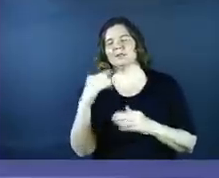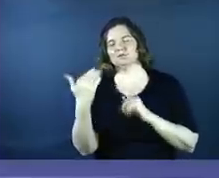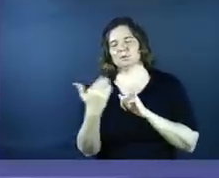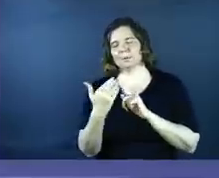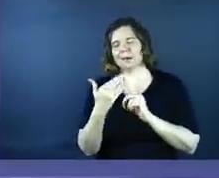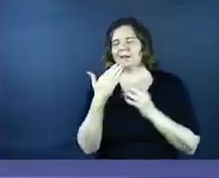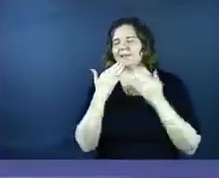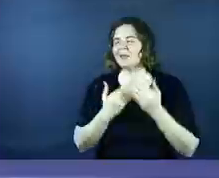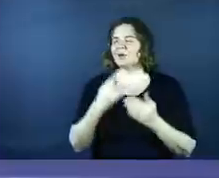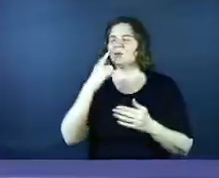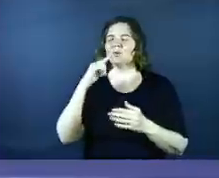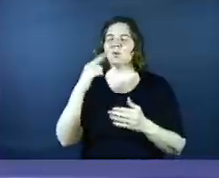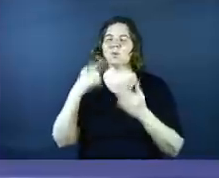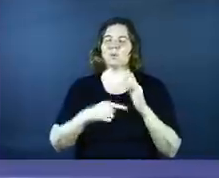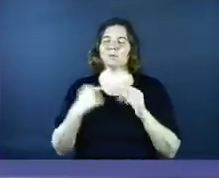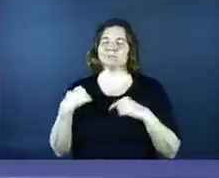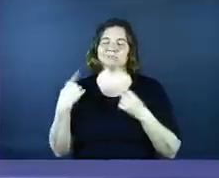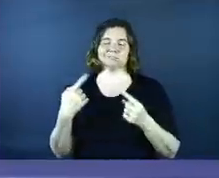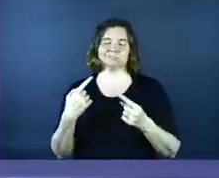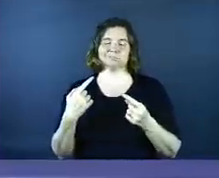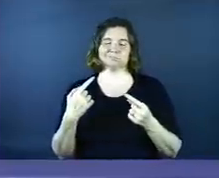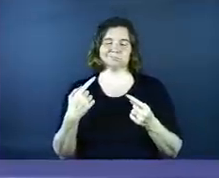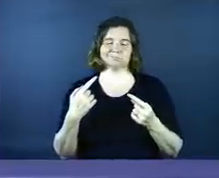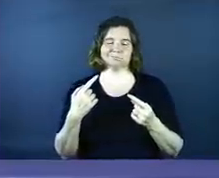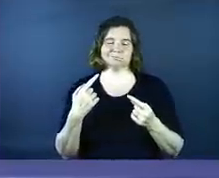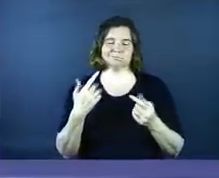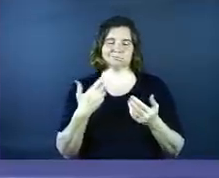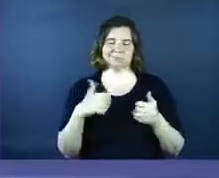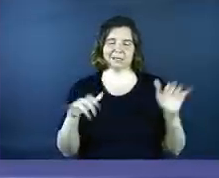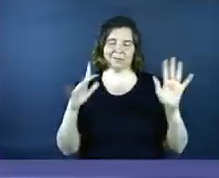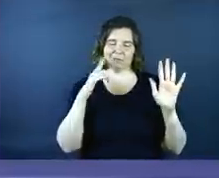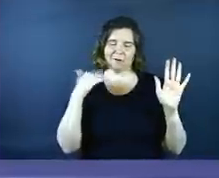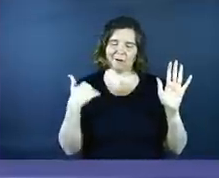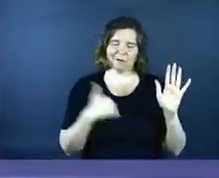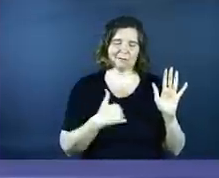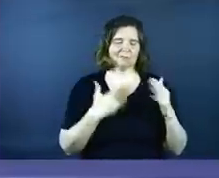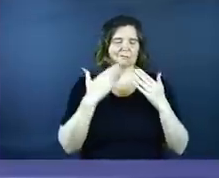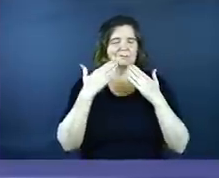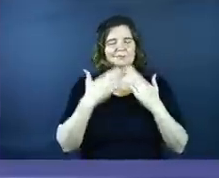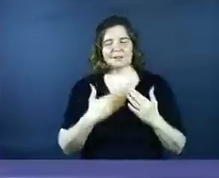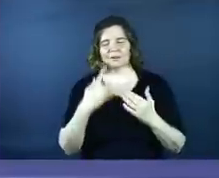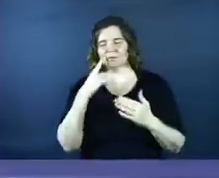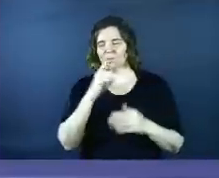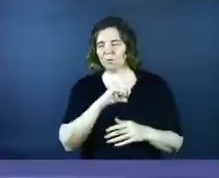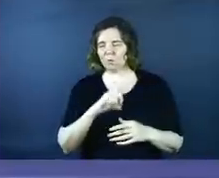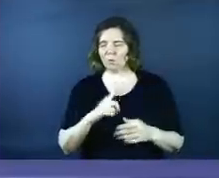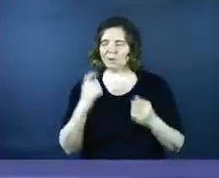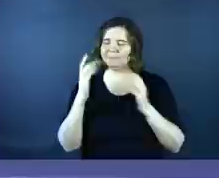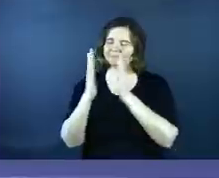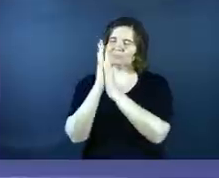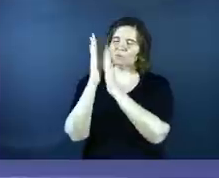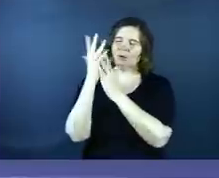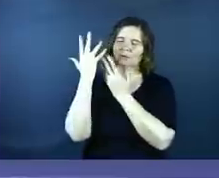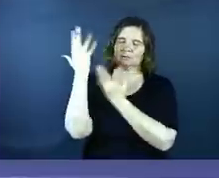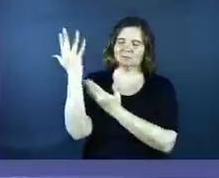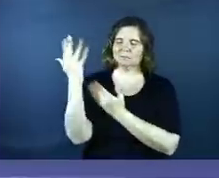reminder. Thank you for what has been purchased for us. God, we are so grateful, Lord, and we give you